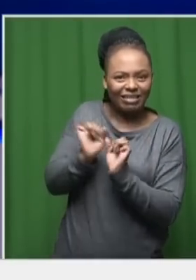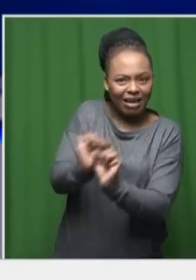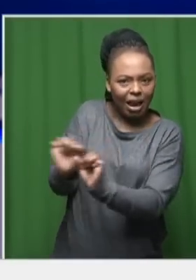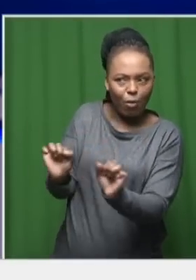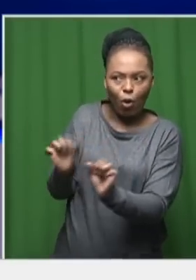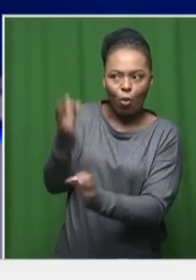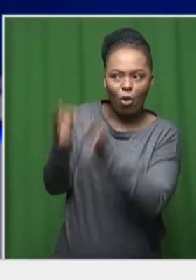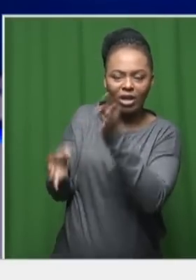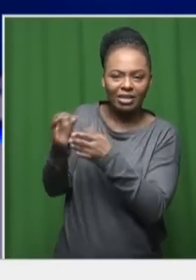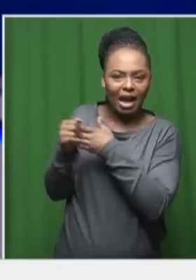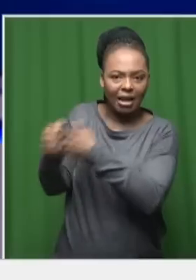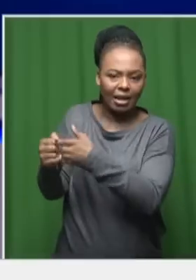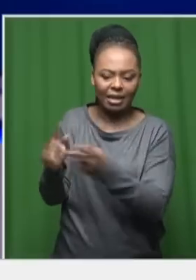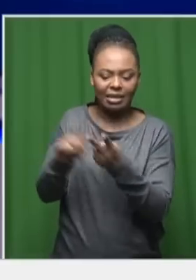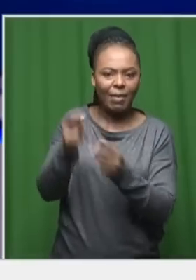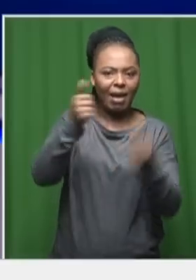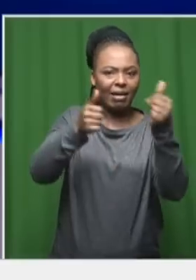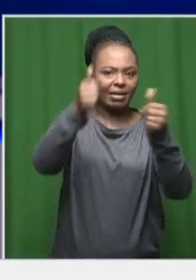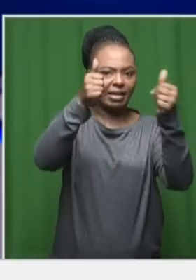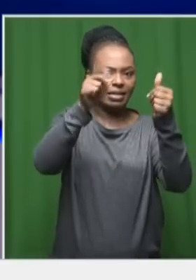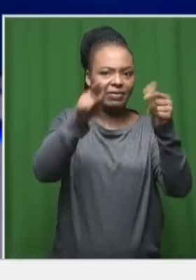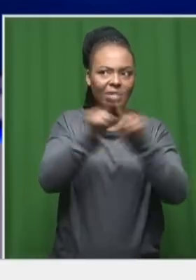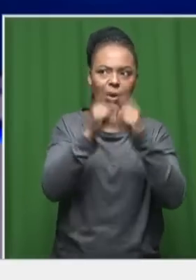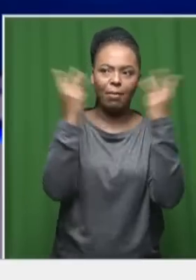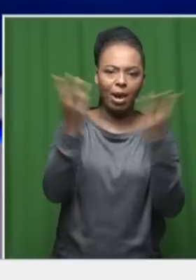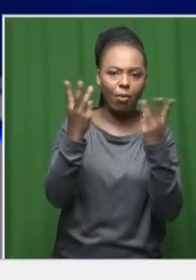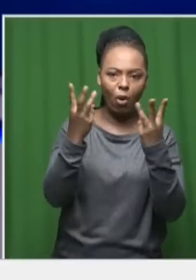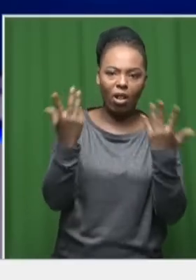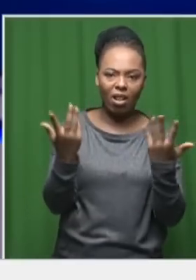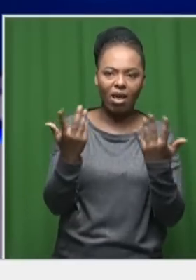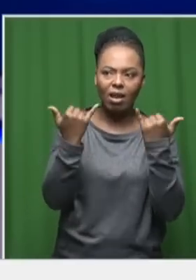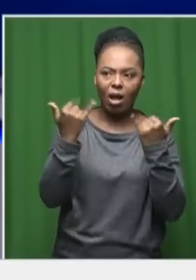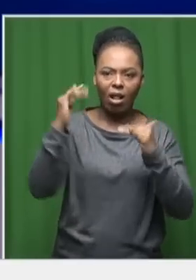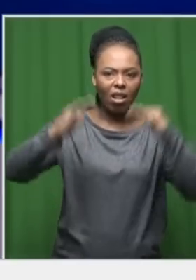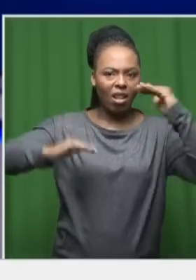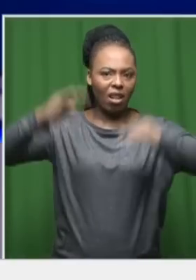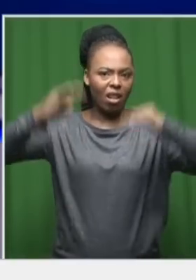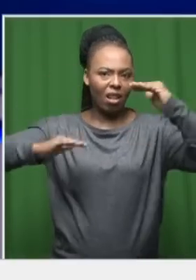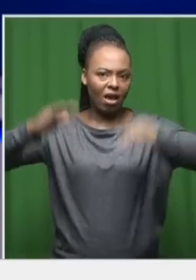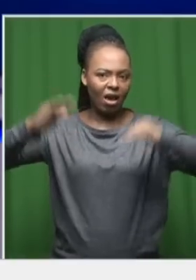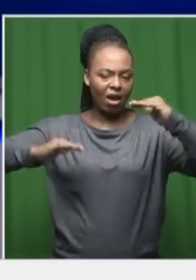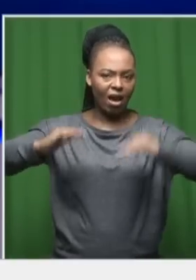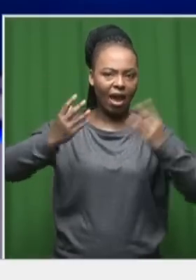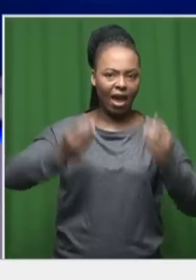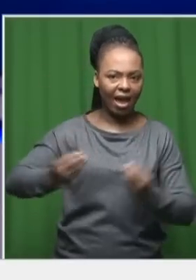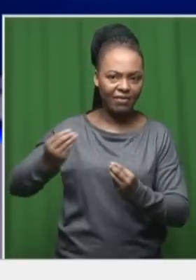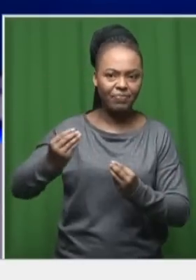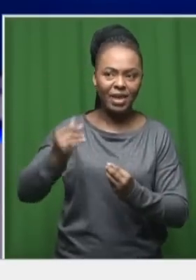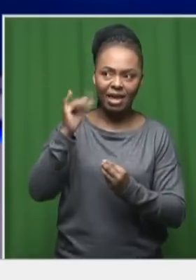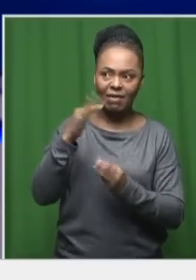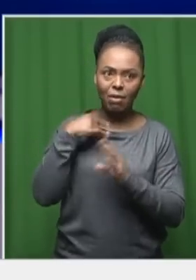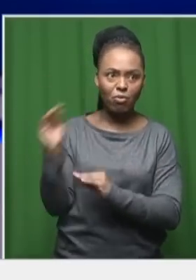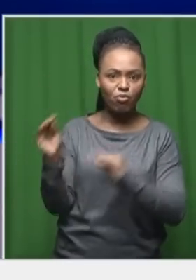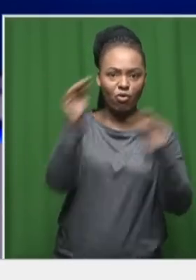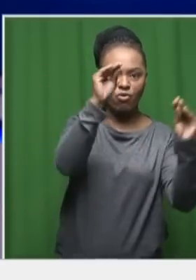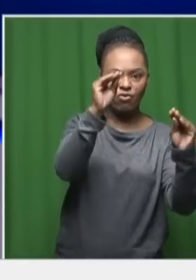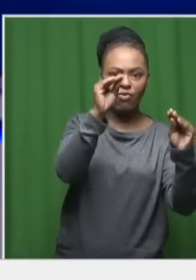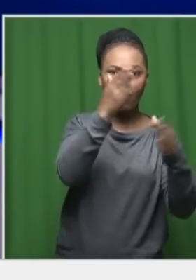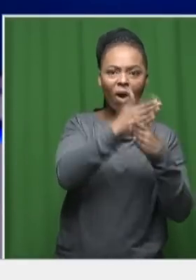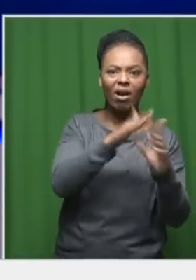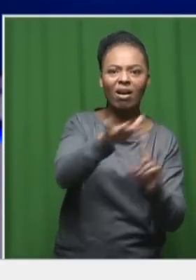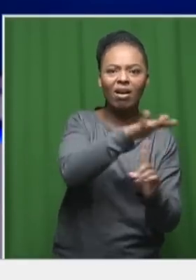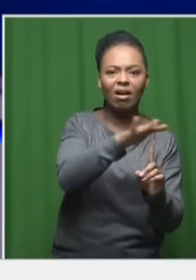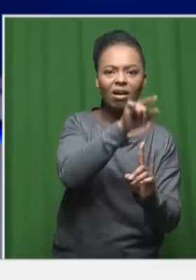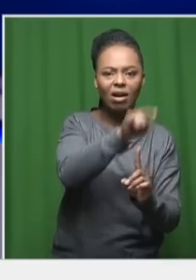political elites and the executive and the rest of the population. And which is what you're talking about, which is, look, if you and I move to any work, that burden